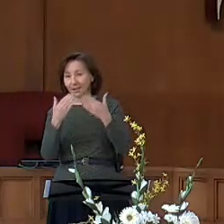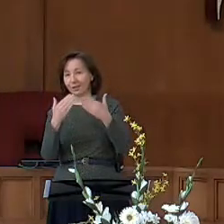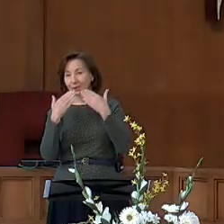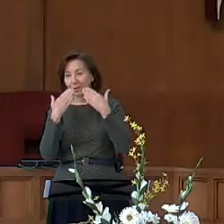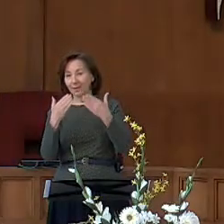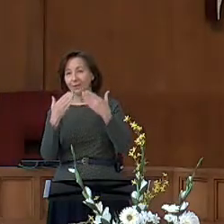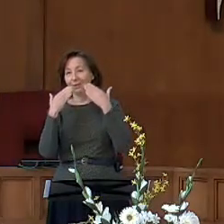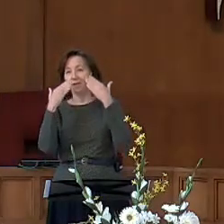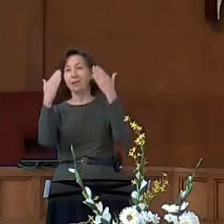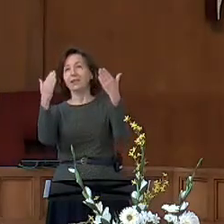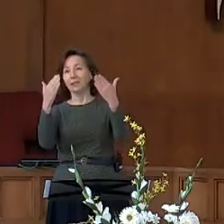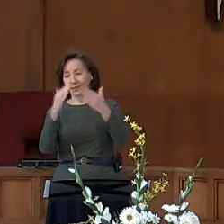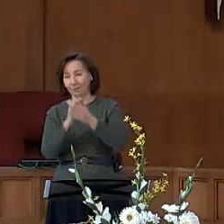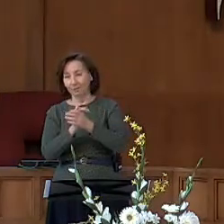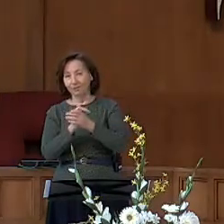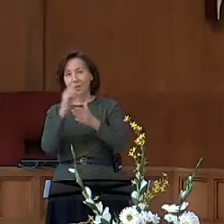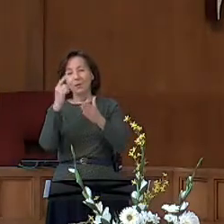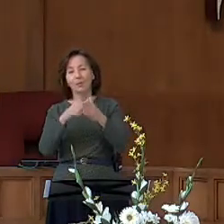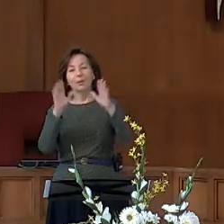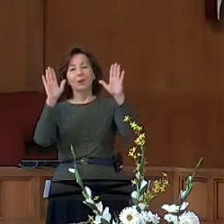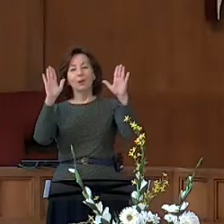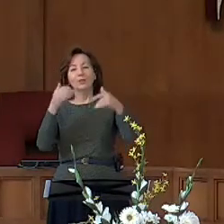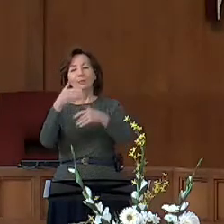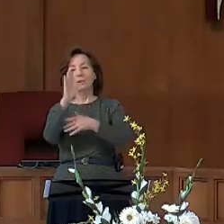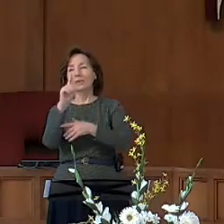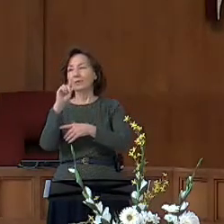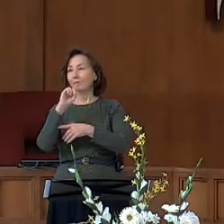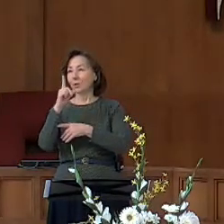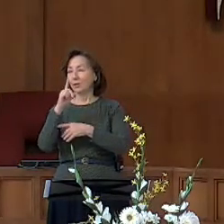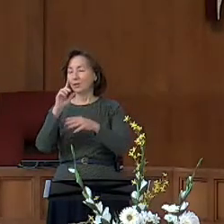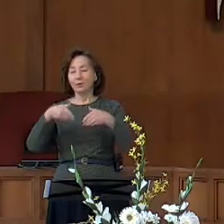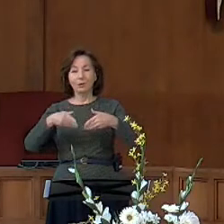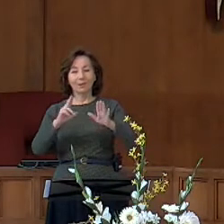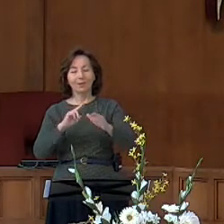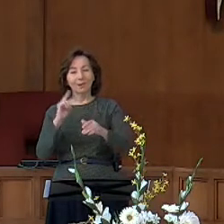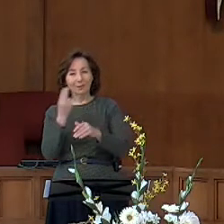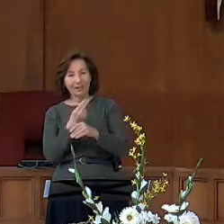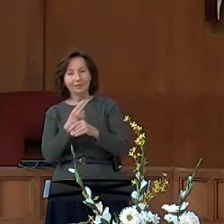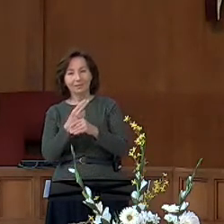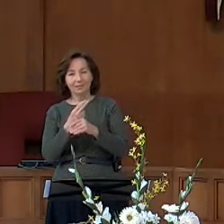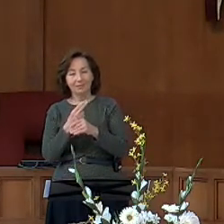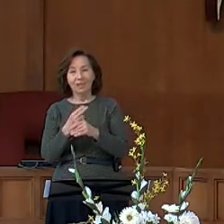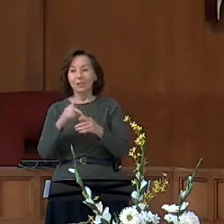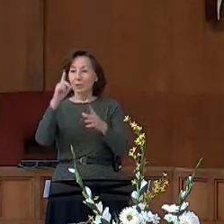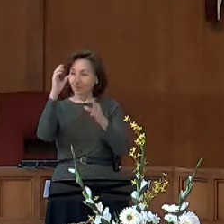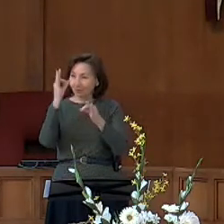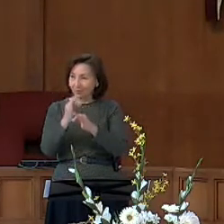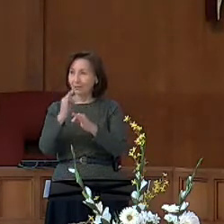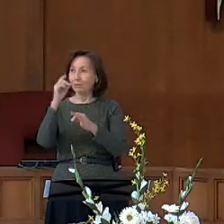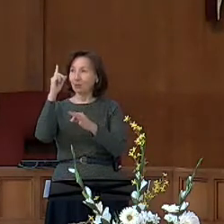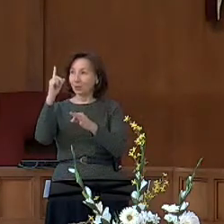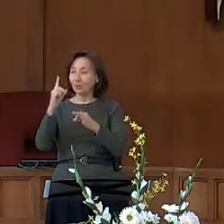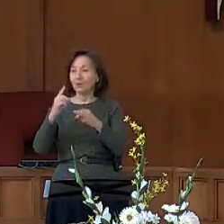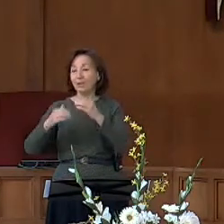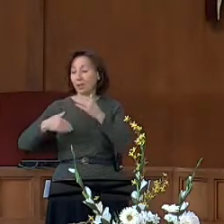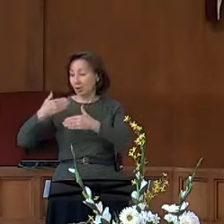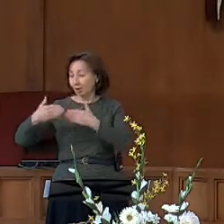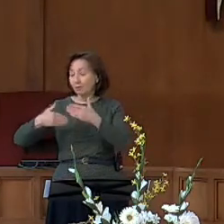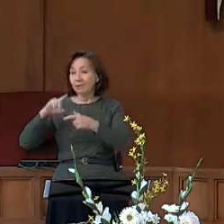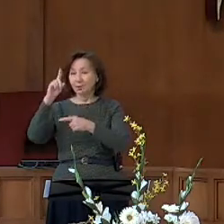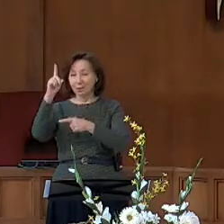you, thank you. What an awesome God you are to allow us to be faithful to you, to be generous to